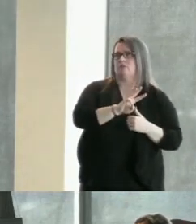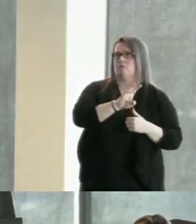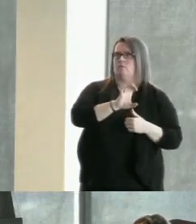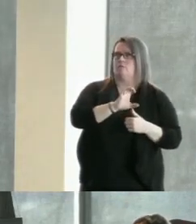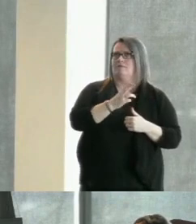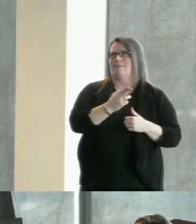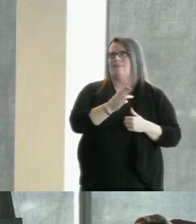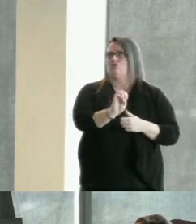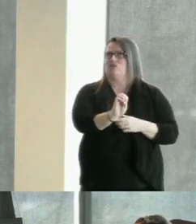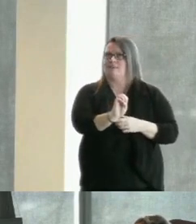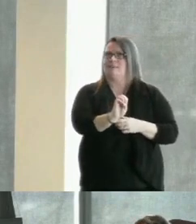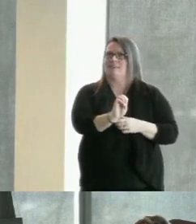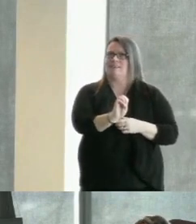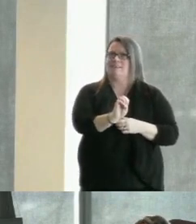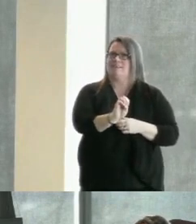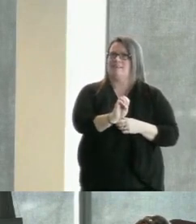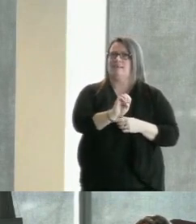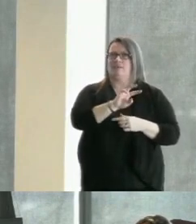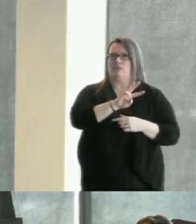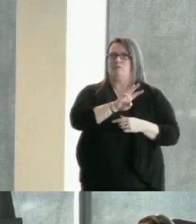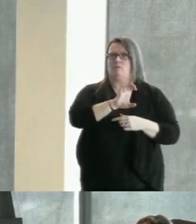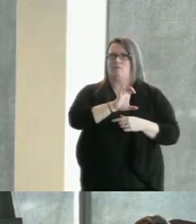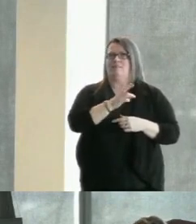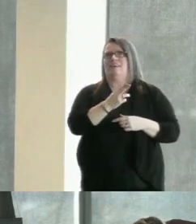WCAG guidelines.